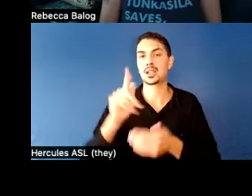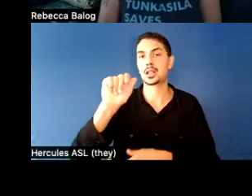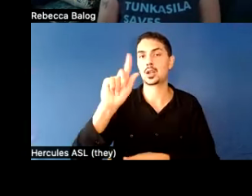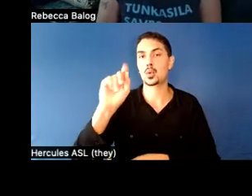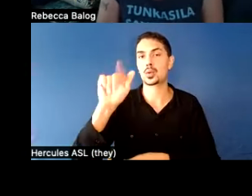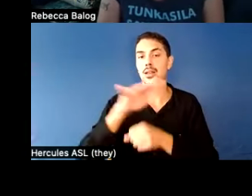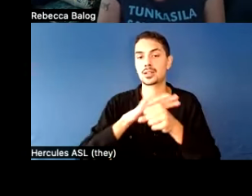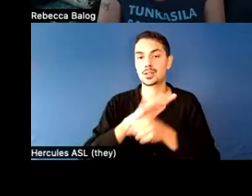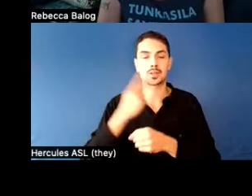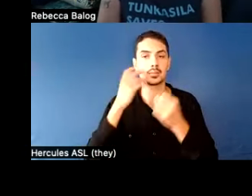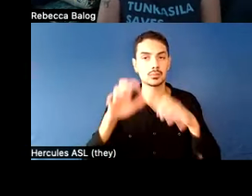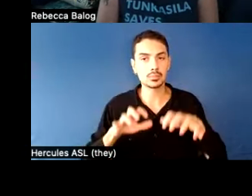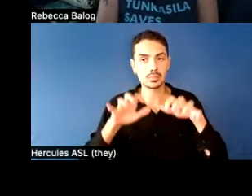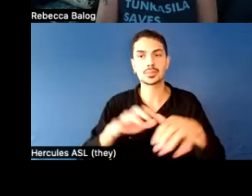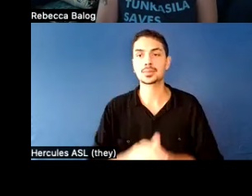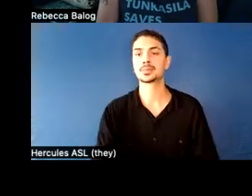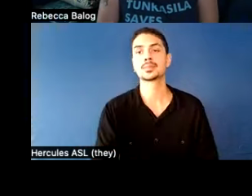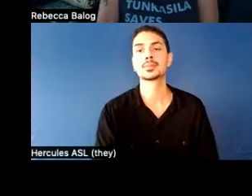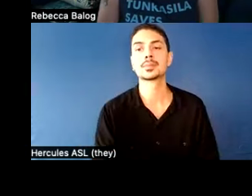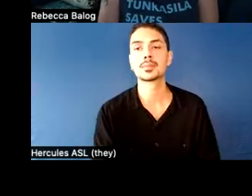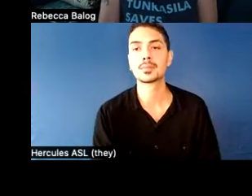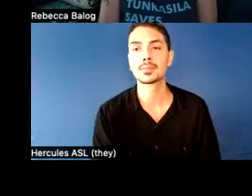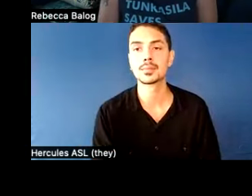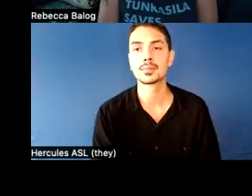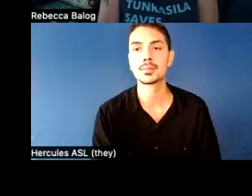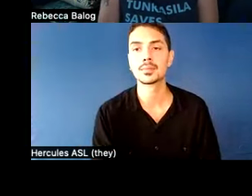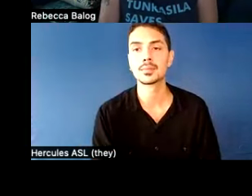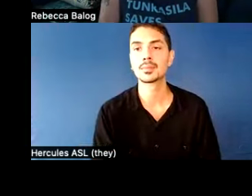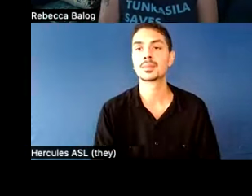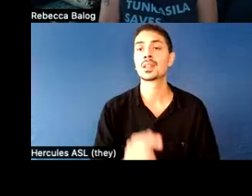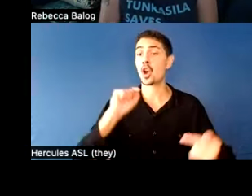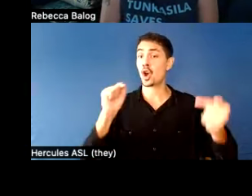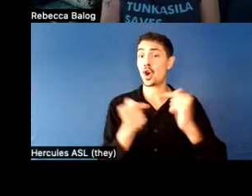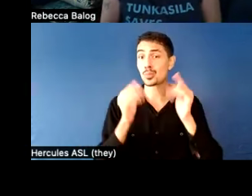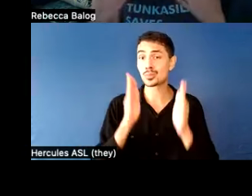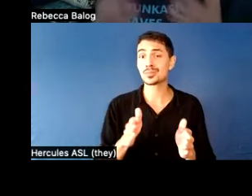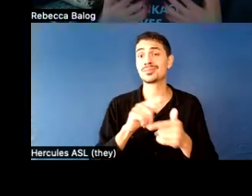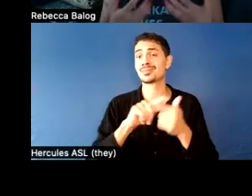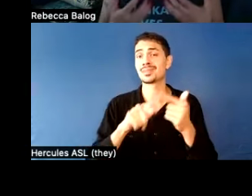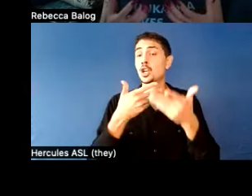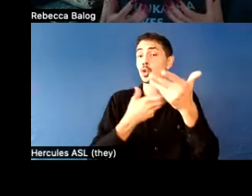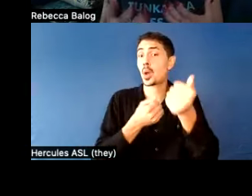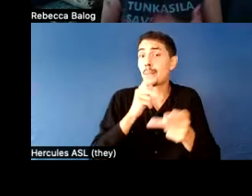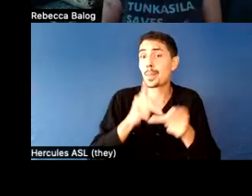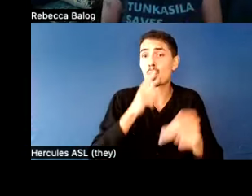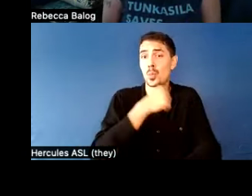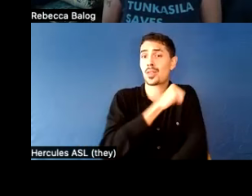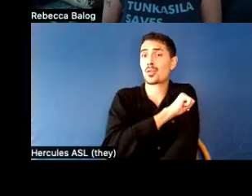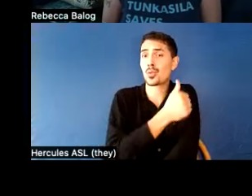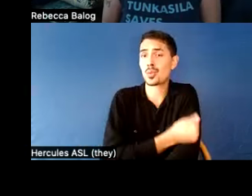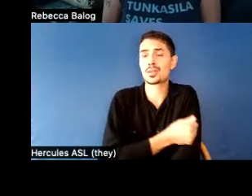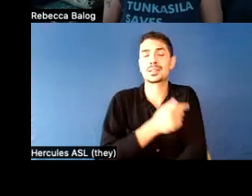substance abuse addictions and dependencies. Yep, that vulnerability, that's a recruitment tactic, is to utilize that